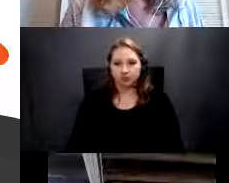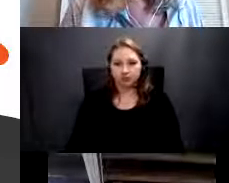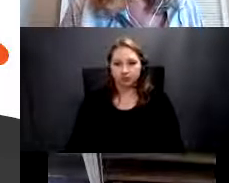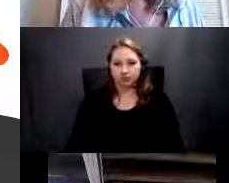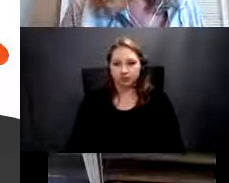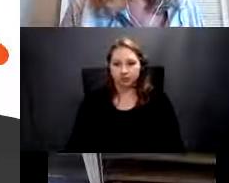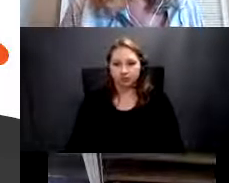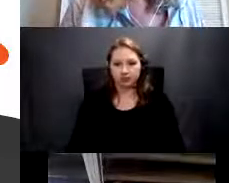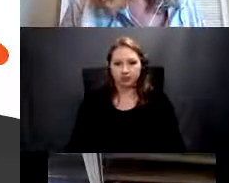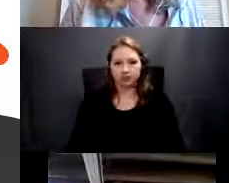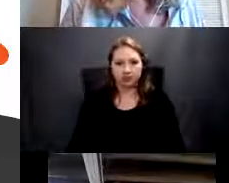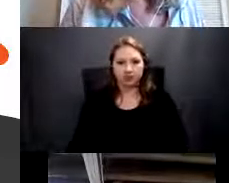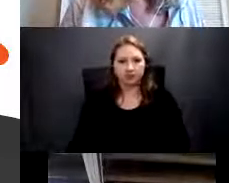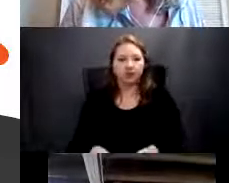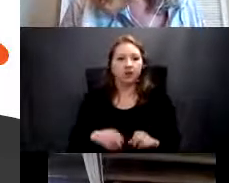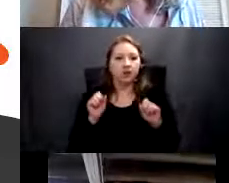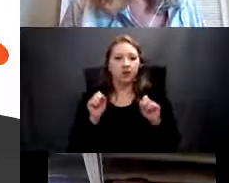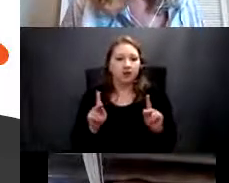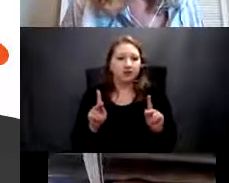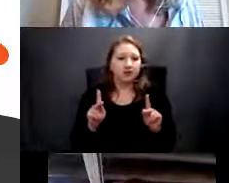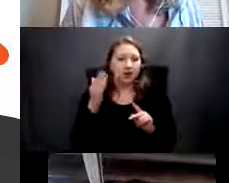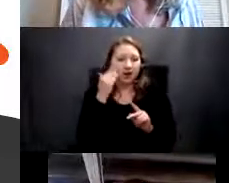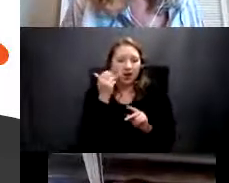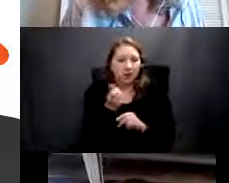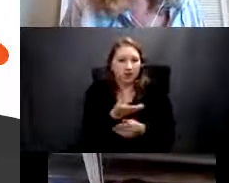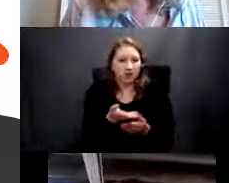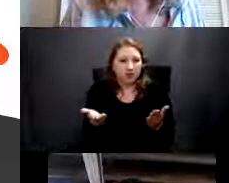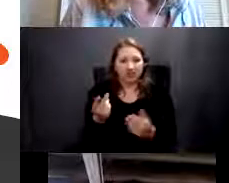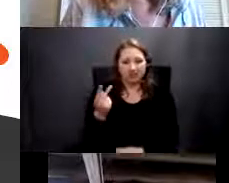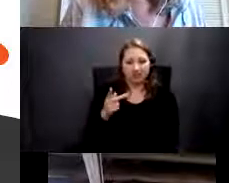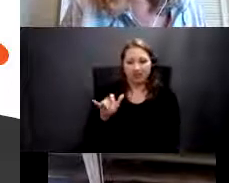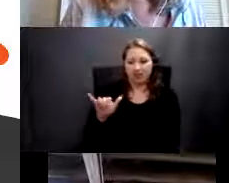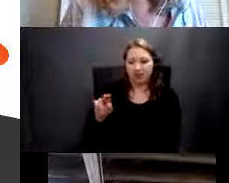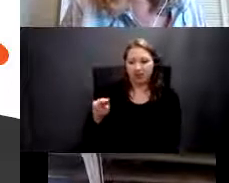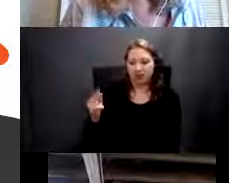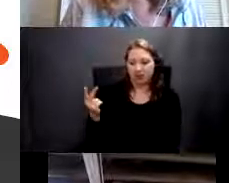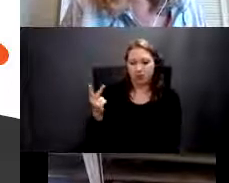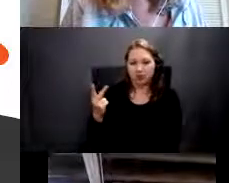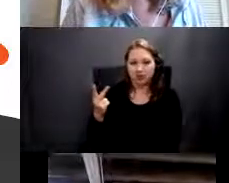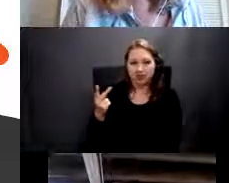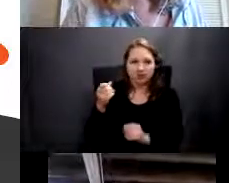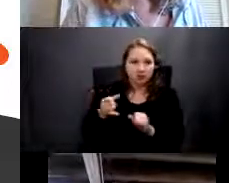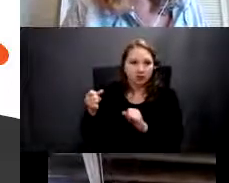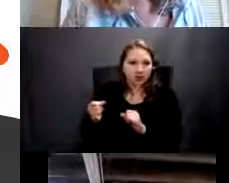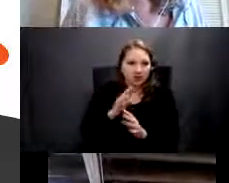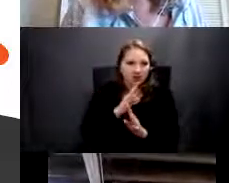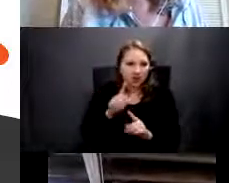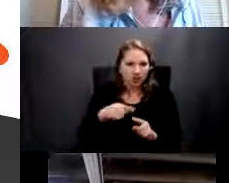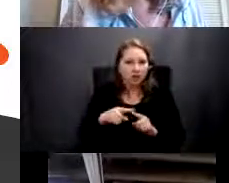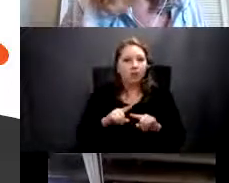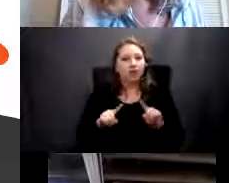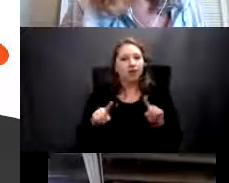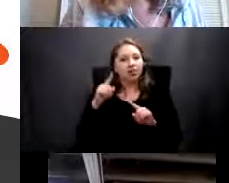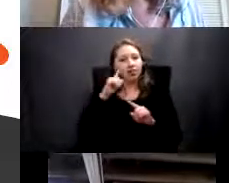We haven't talked a whole lot. I know a couple of things that Lynn and I are each individually going to cover, but I think some of